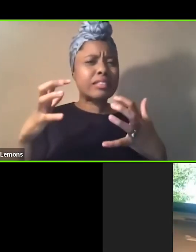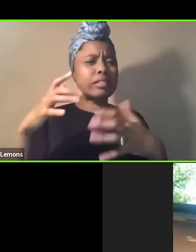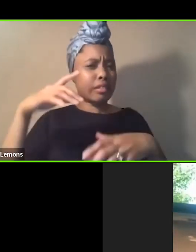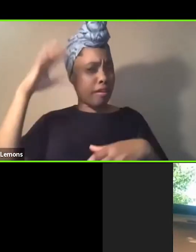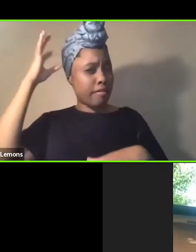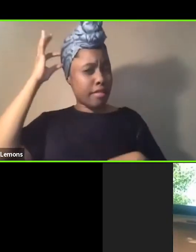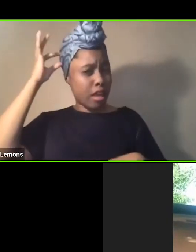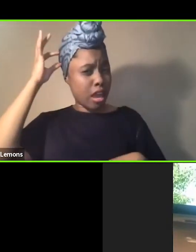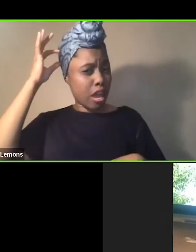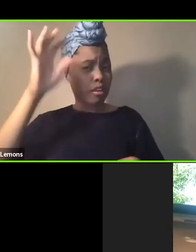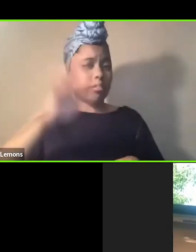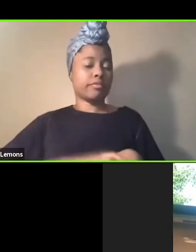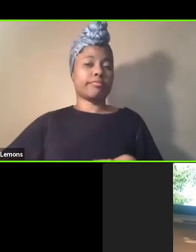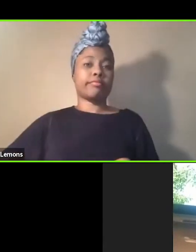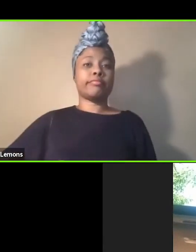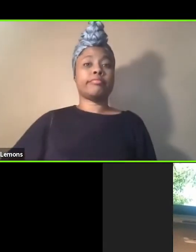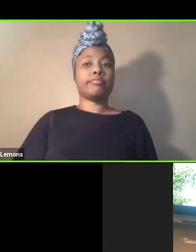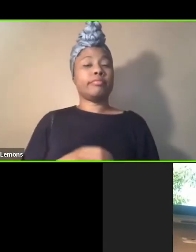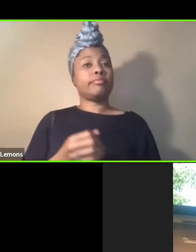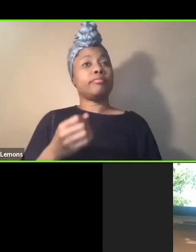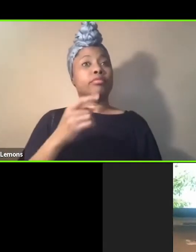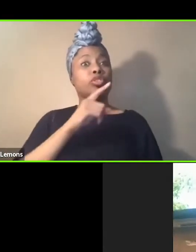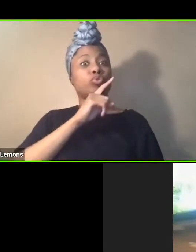her child